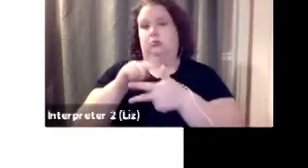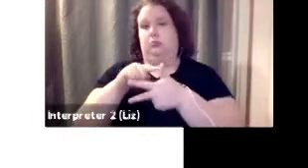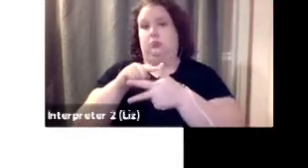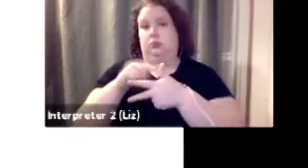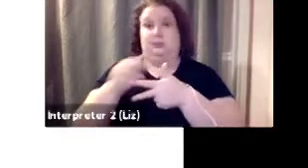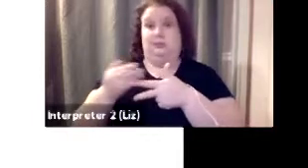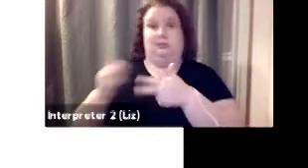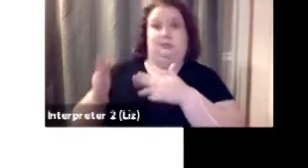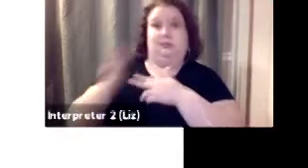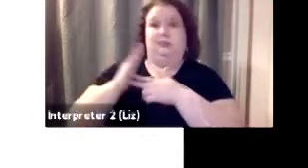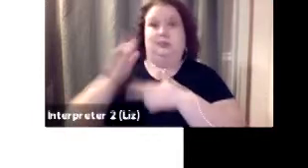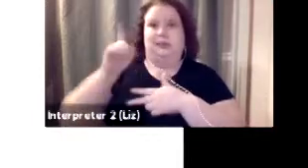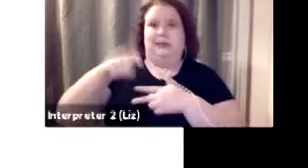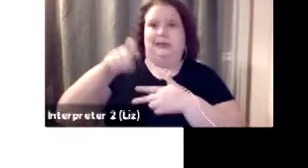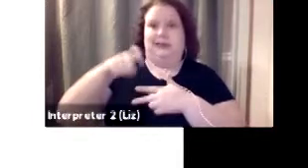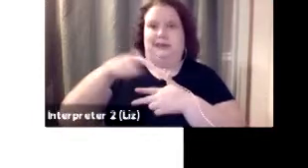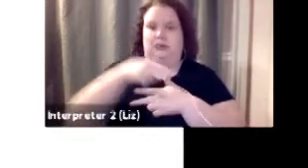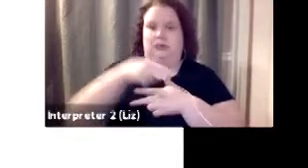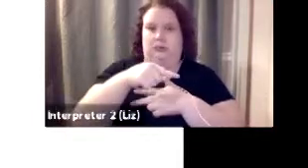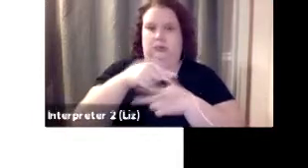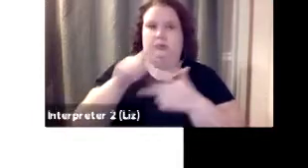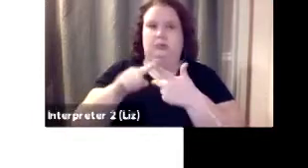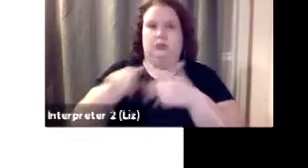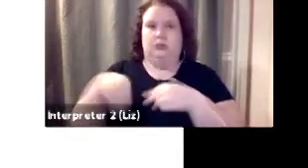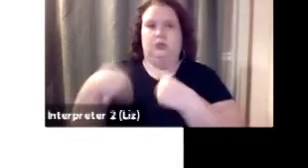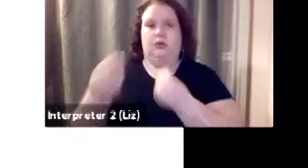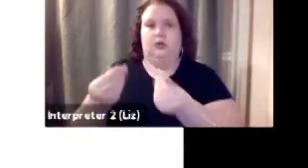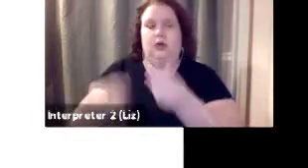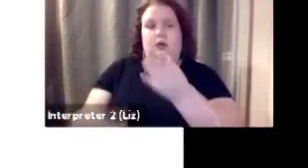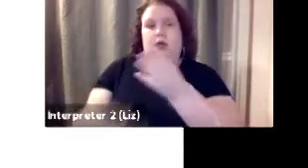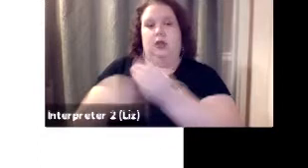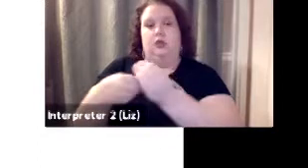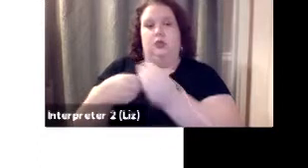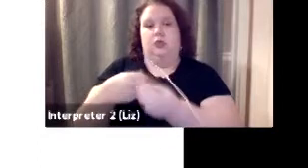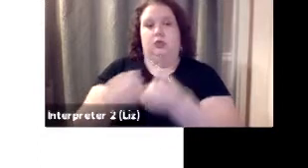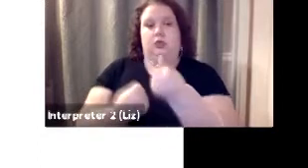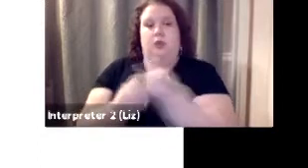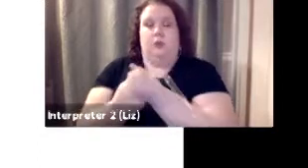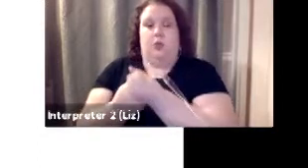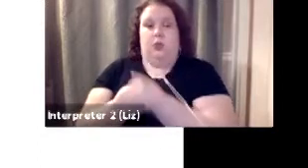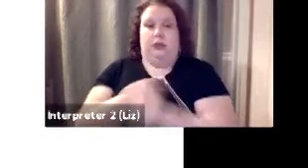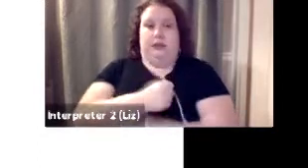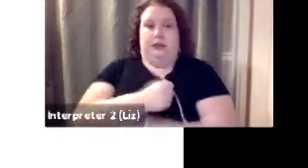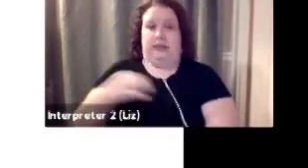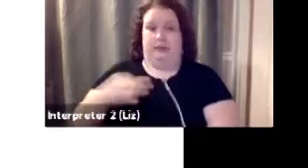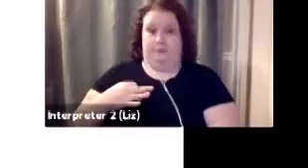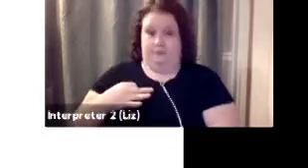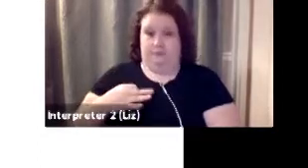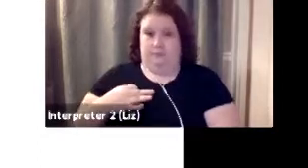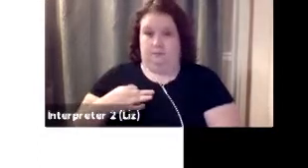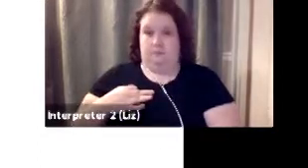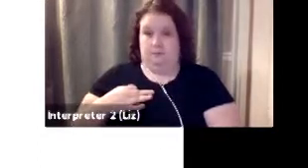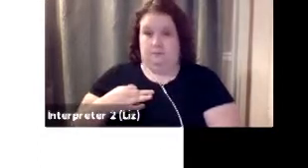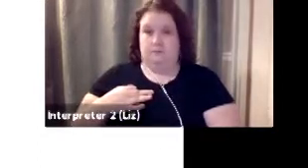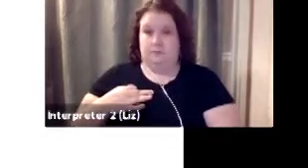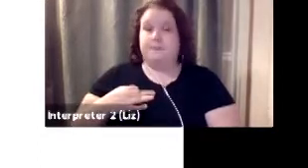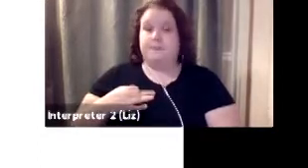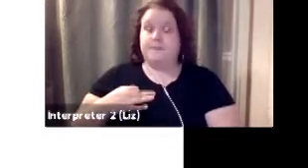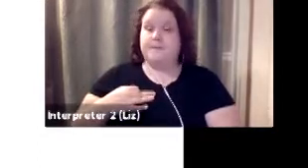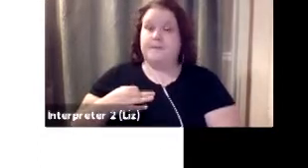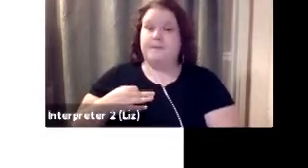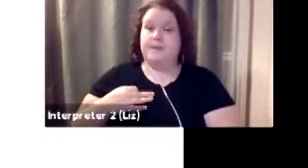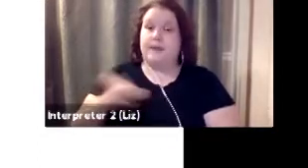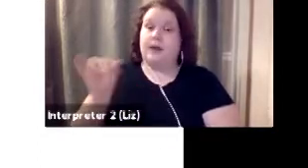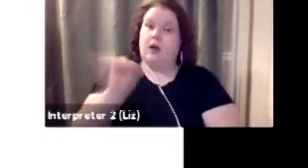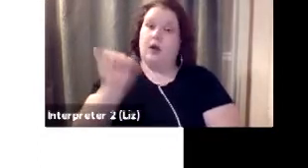We're going to provide additional education. If we want to provide additional educational support staff, uh, so much like we talked, but it also